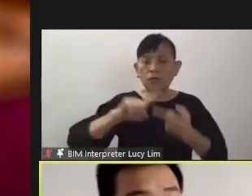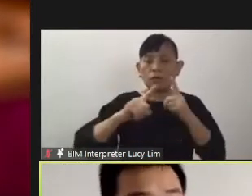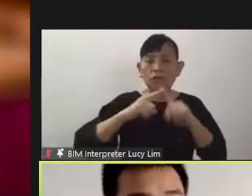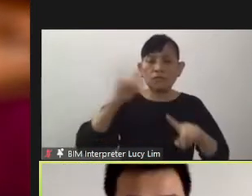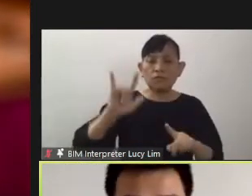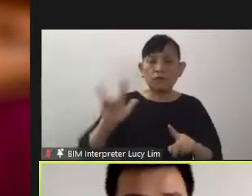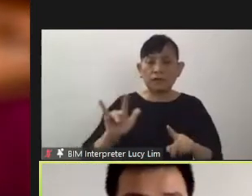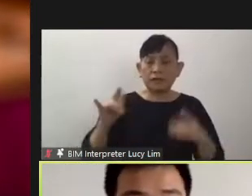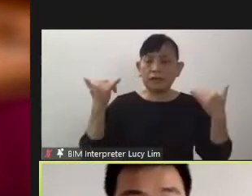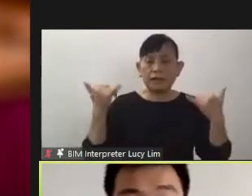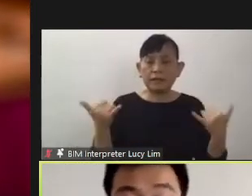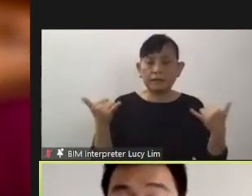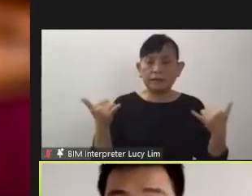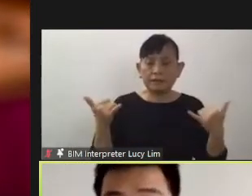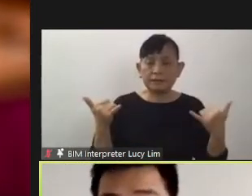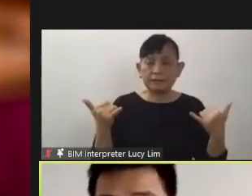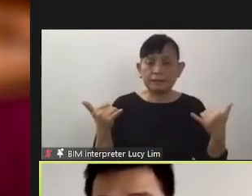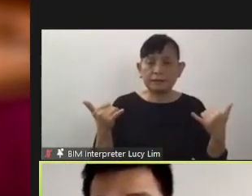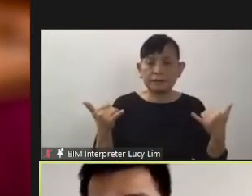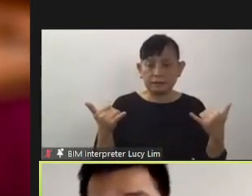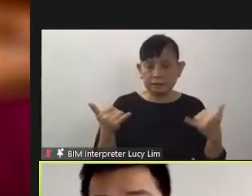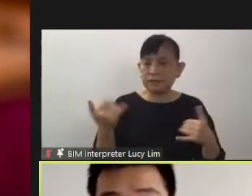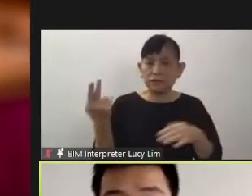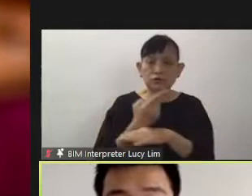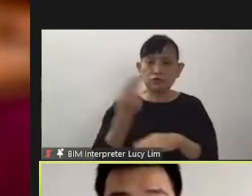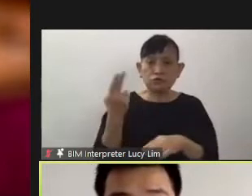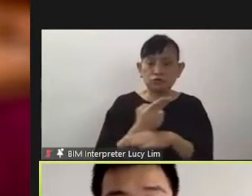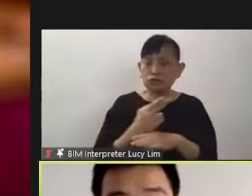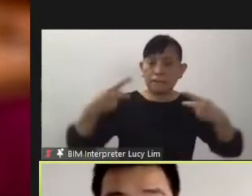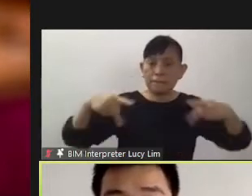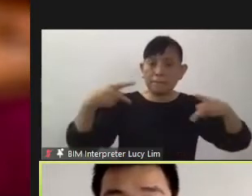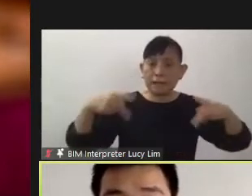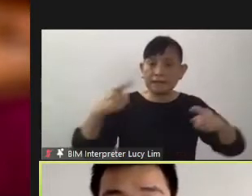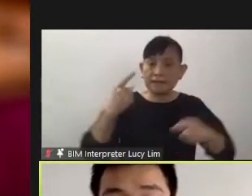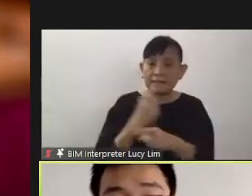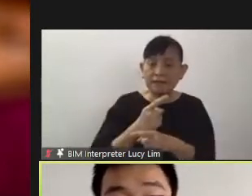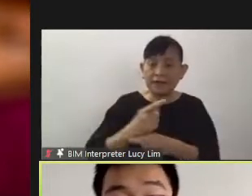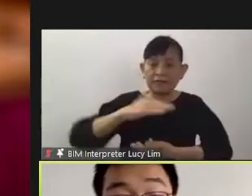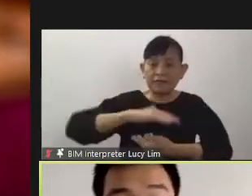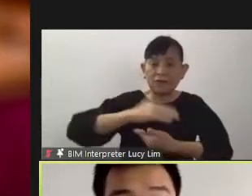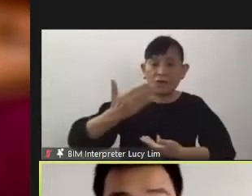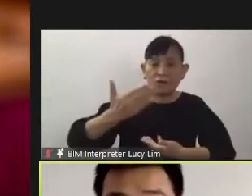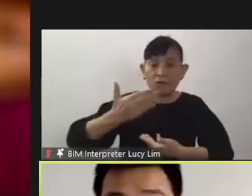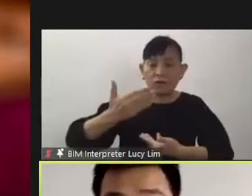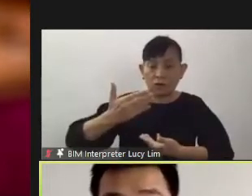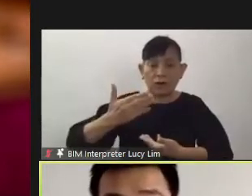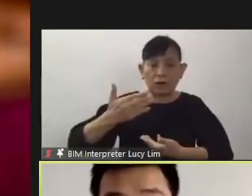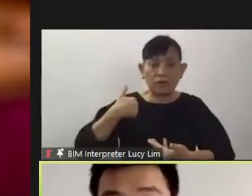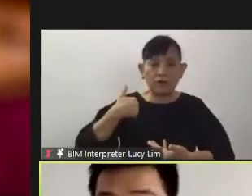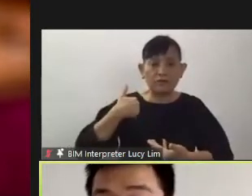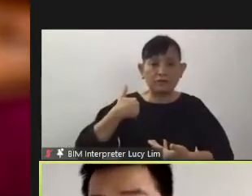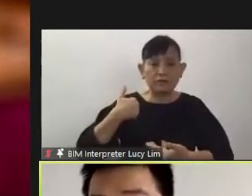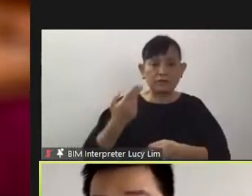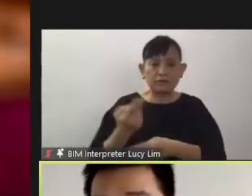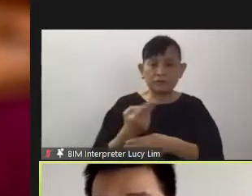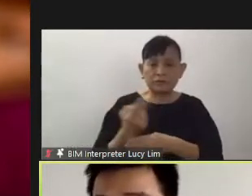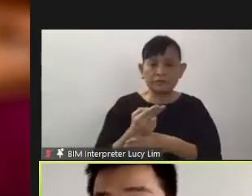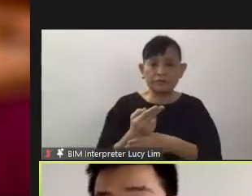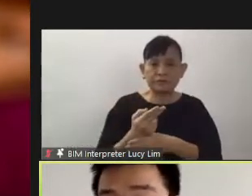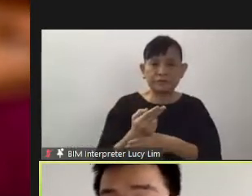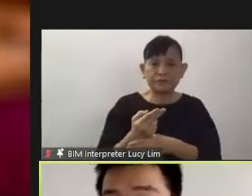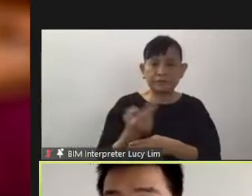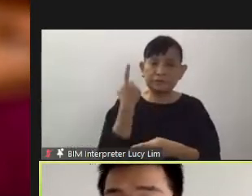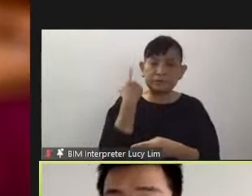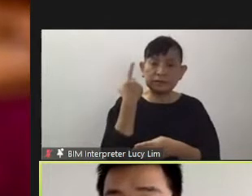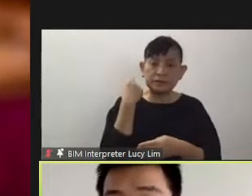people, like we always use single-use plastic. Like, okay, like this is what we have done. Okay, a recent study